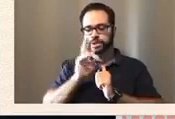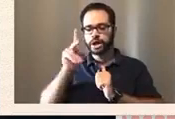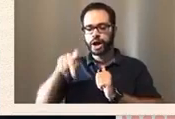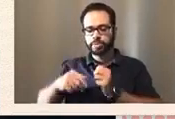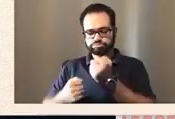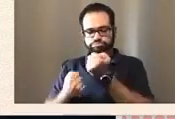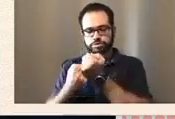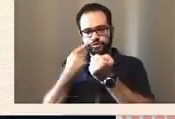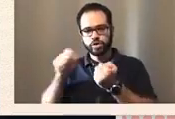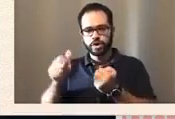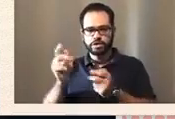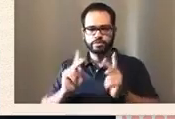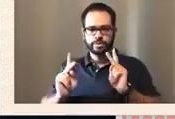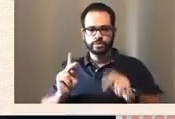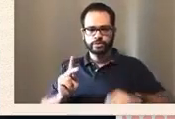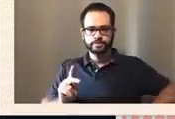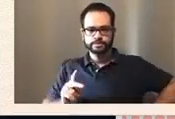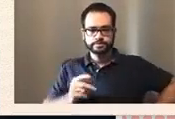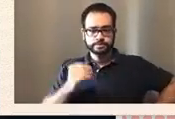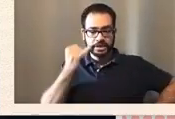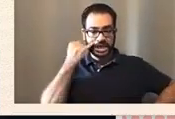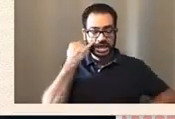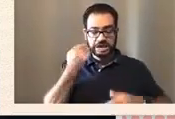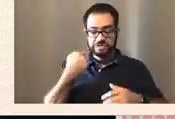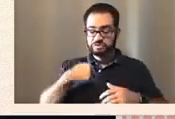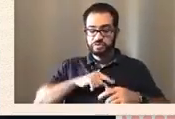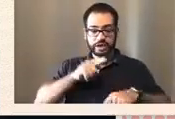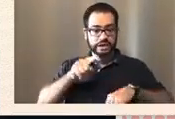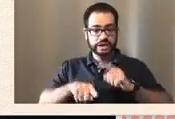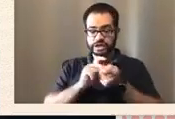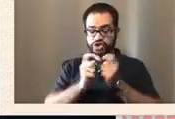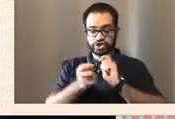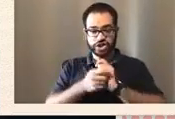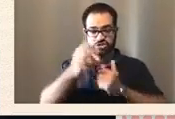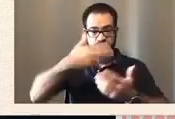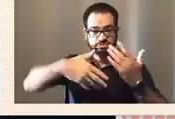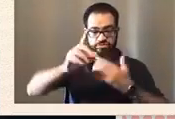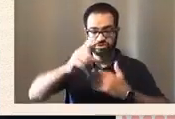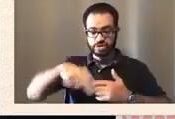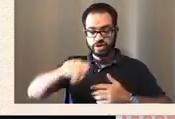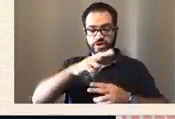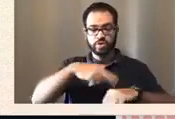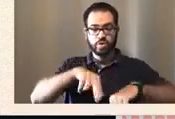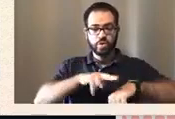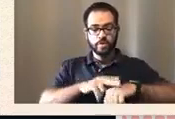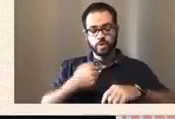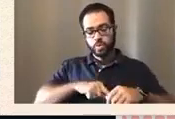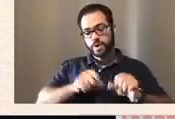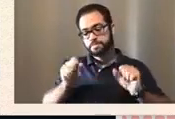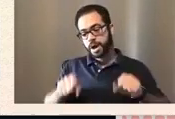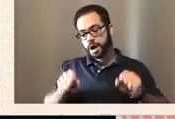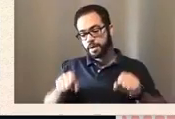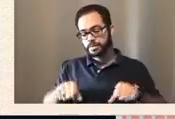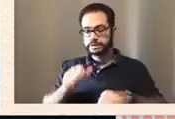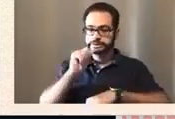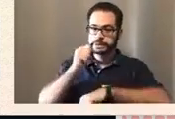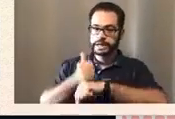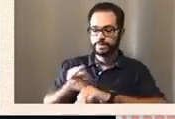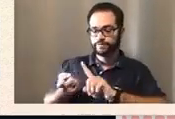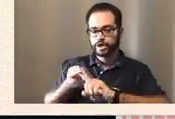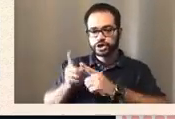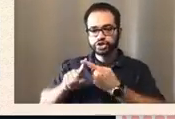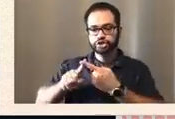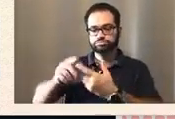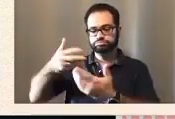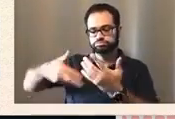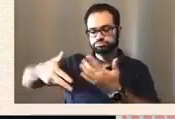even if we can't change society's norms, we can possibly build friendships among others with disabilities